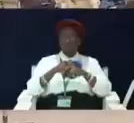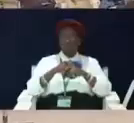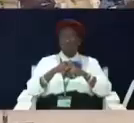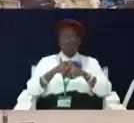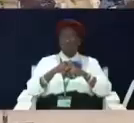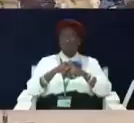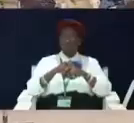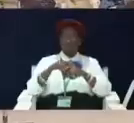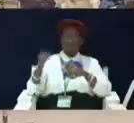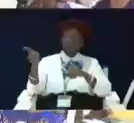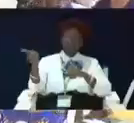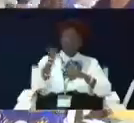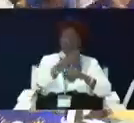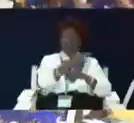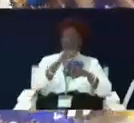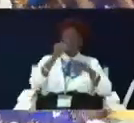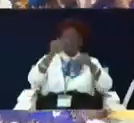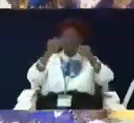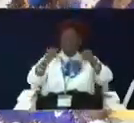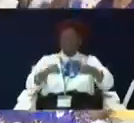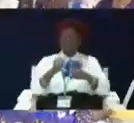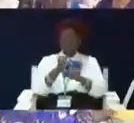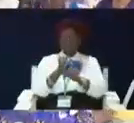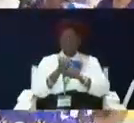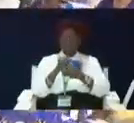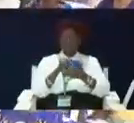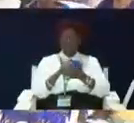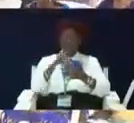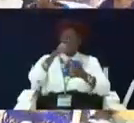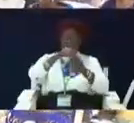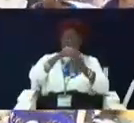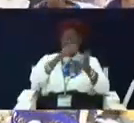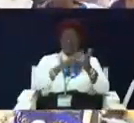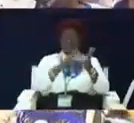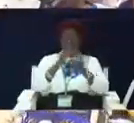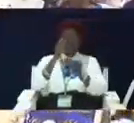You can receive it in Jesus' name.